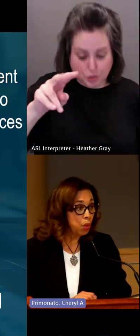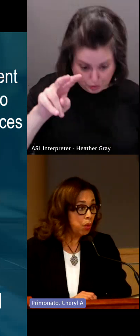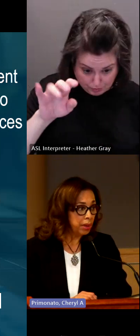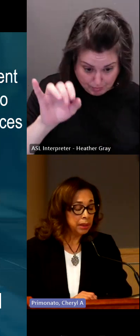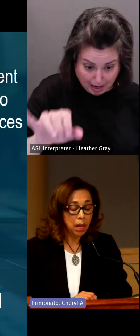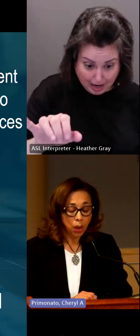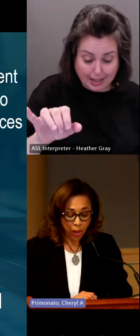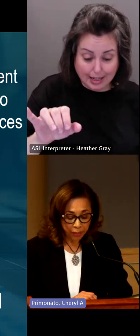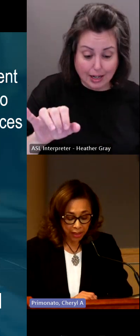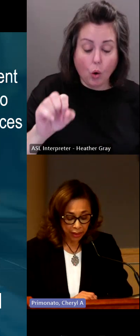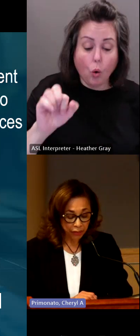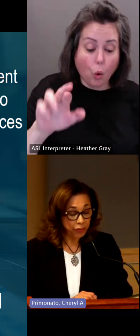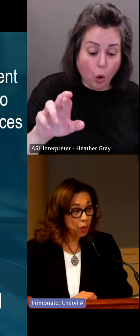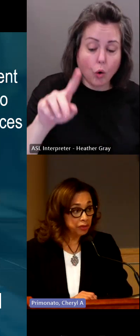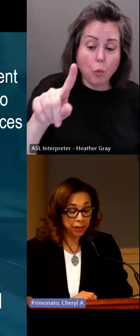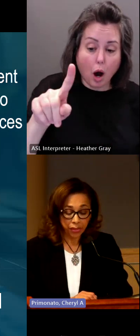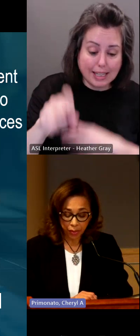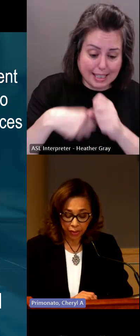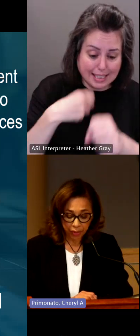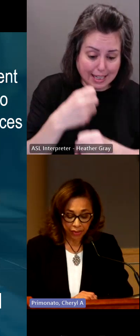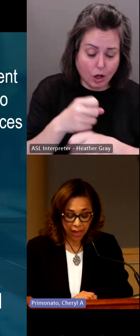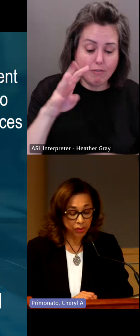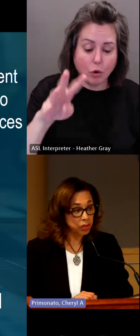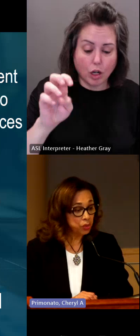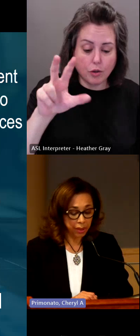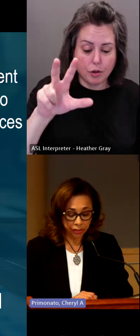$333,200 or